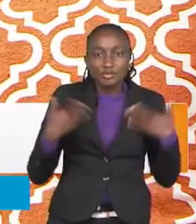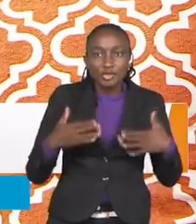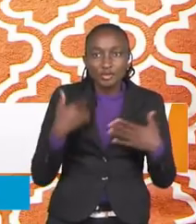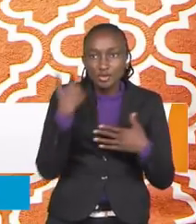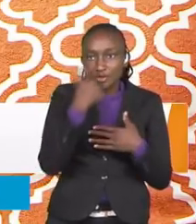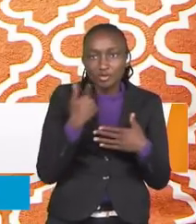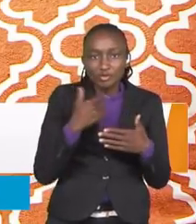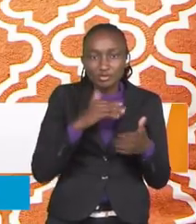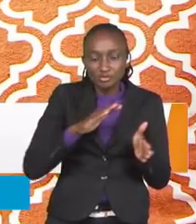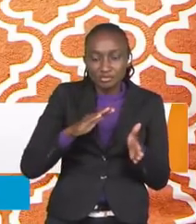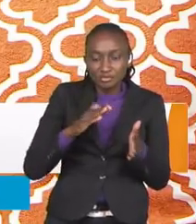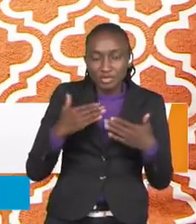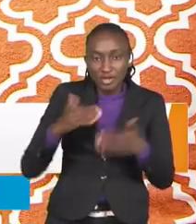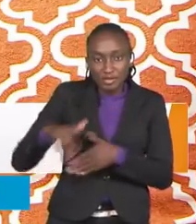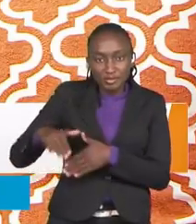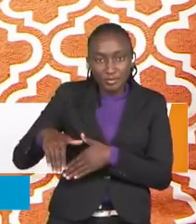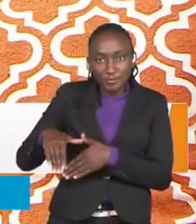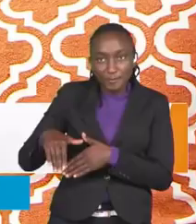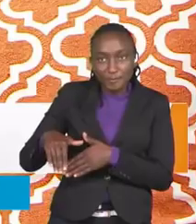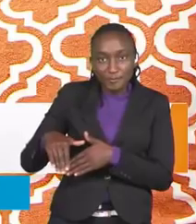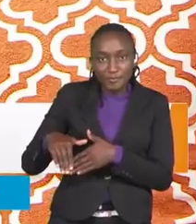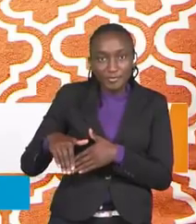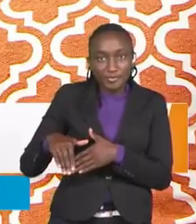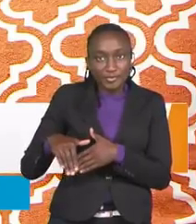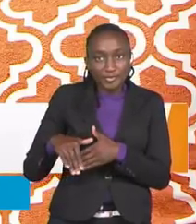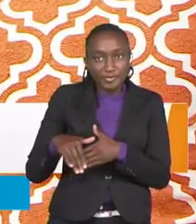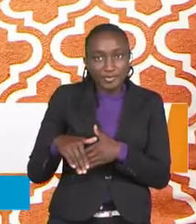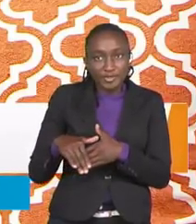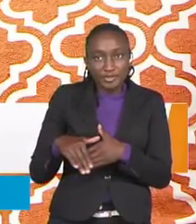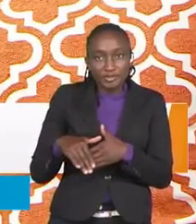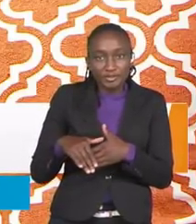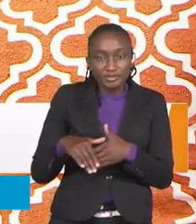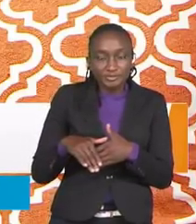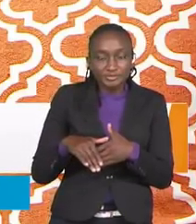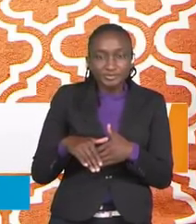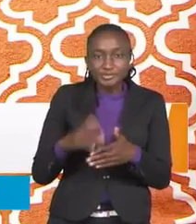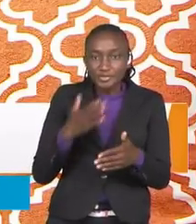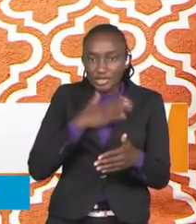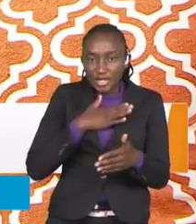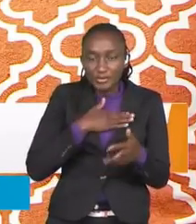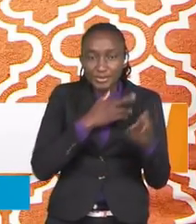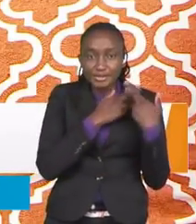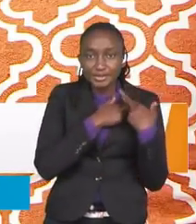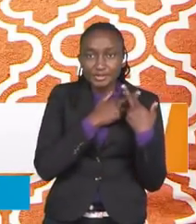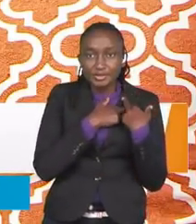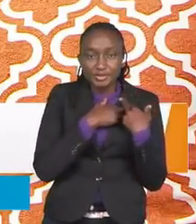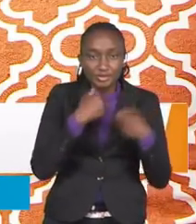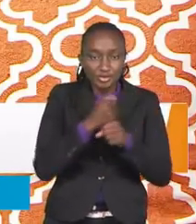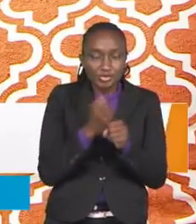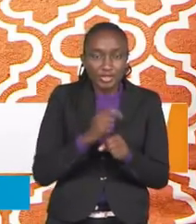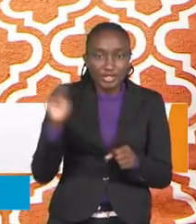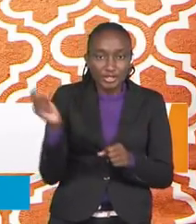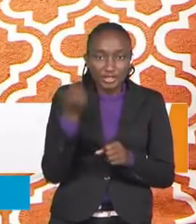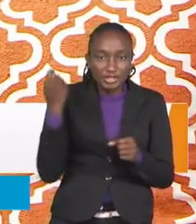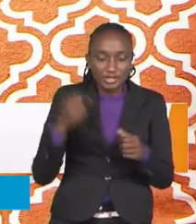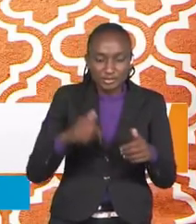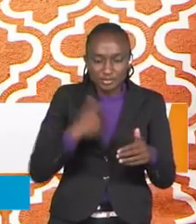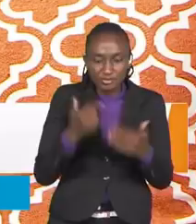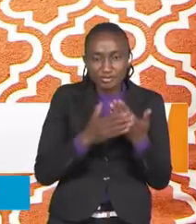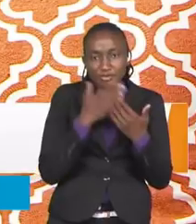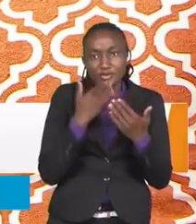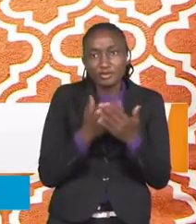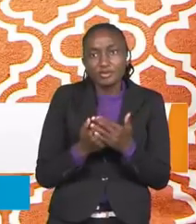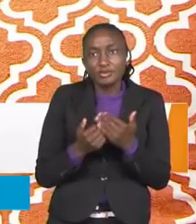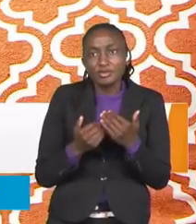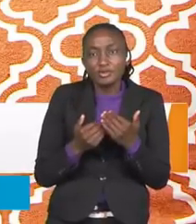who are left behind. And that it is up to us. We have a mandate to make Kenyans feel comfortable. It's true that.